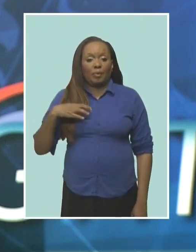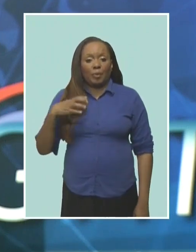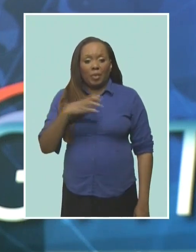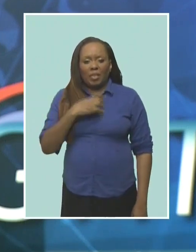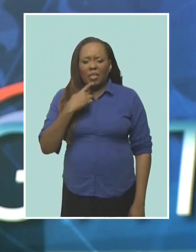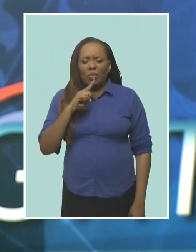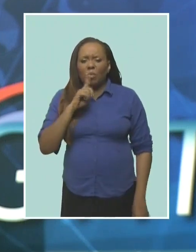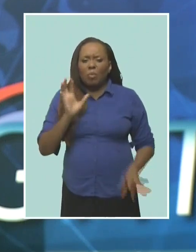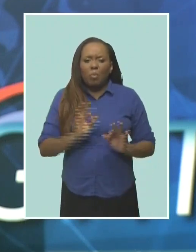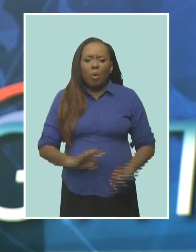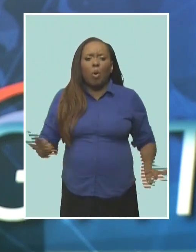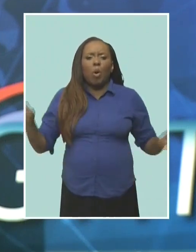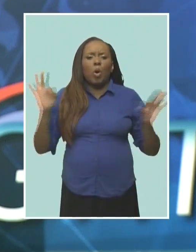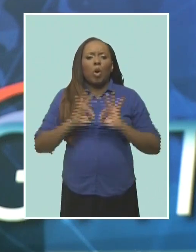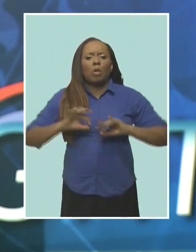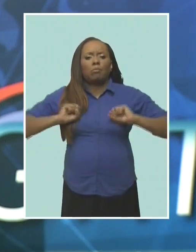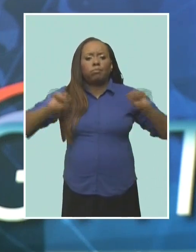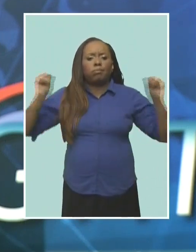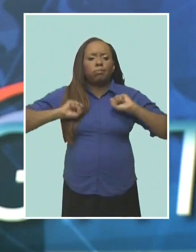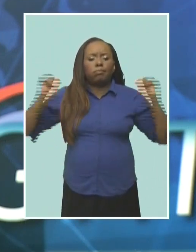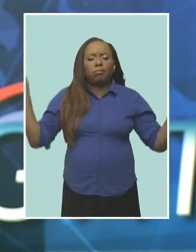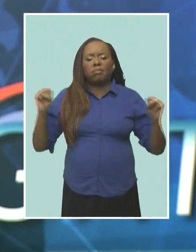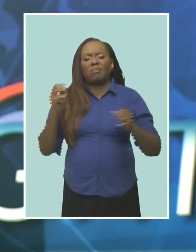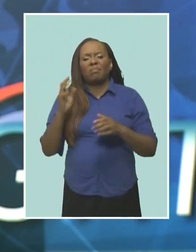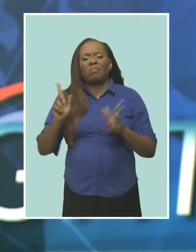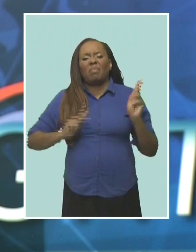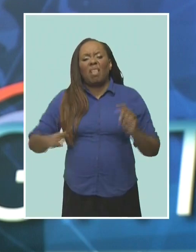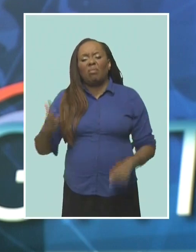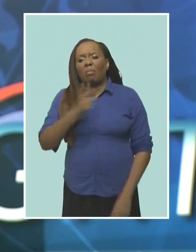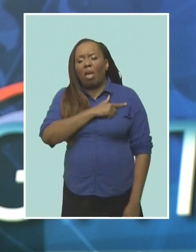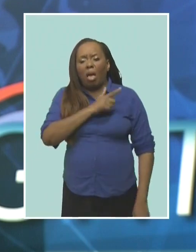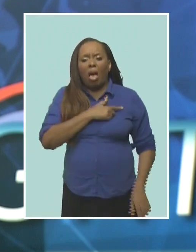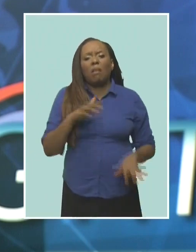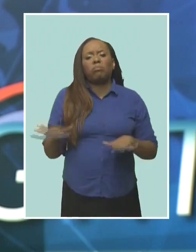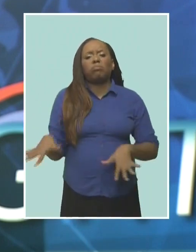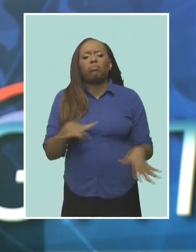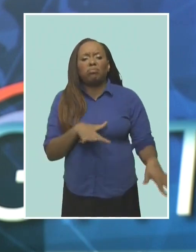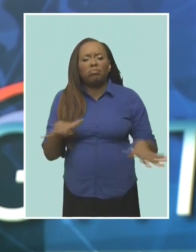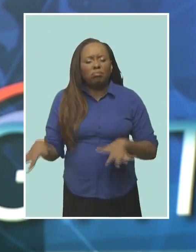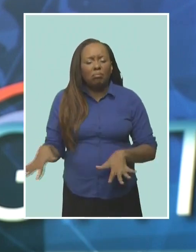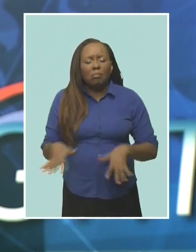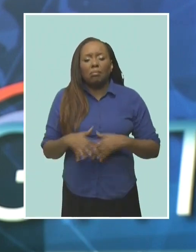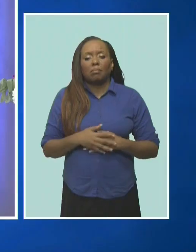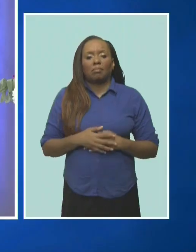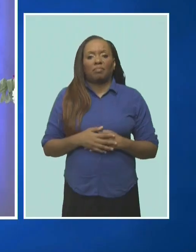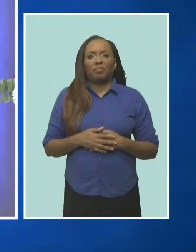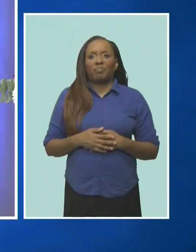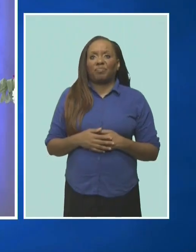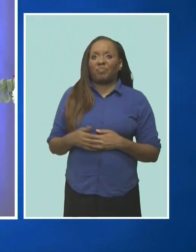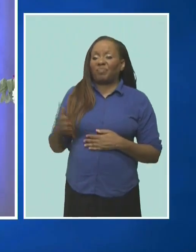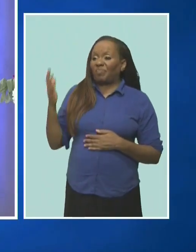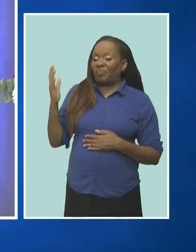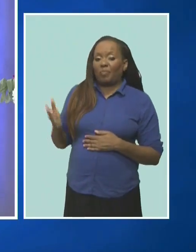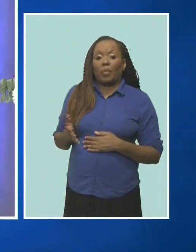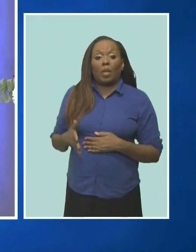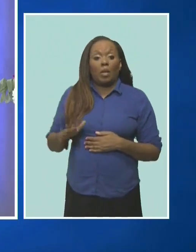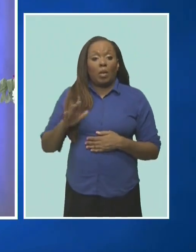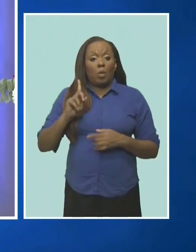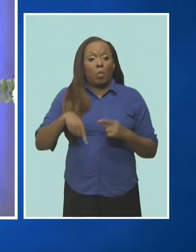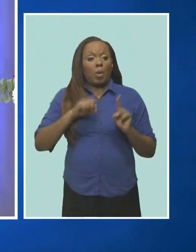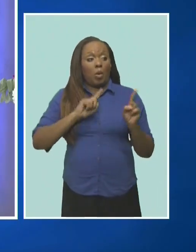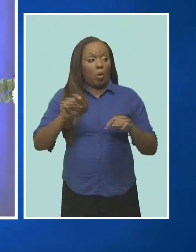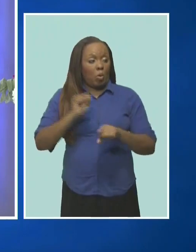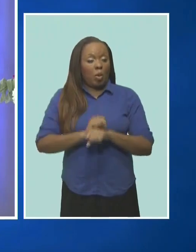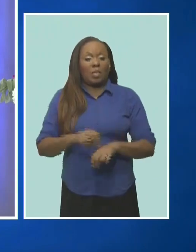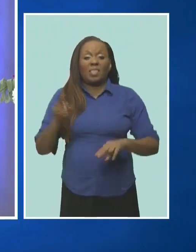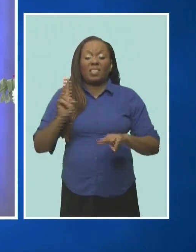physical activity, stating society has become less active. Your workplace generally is where you sit a lot. You're at your